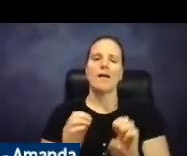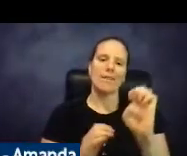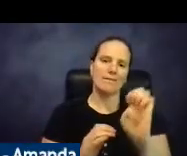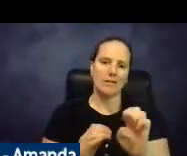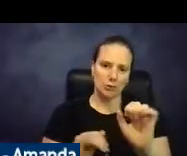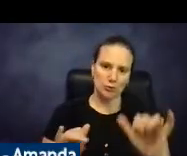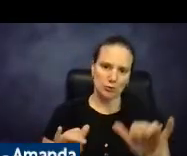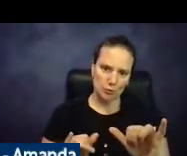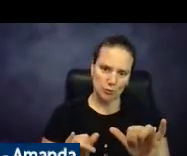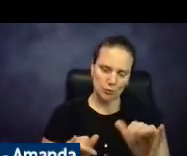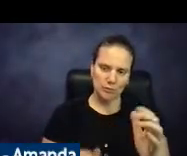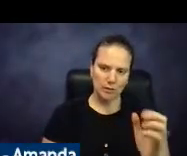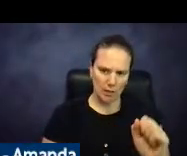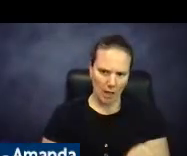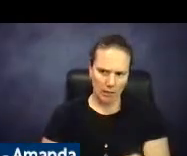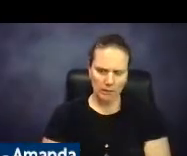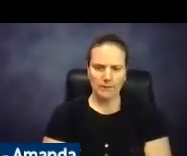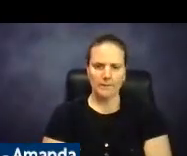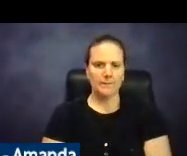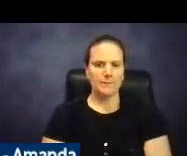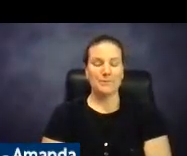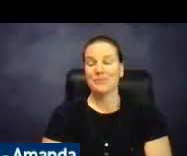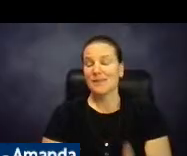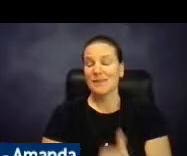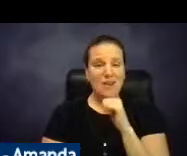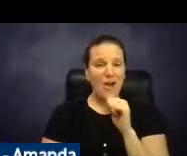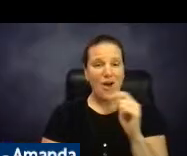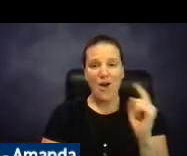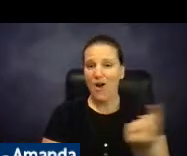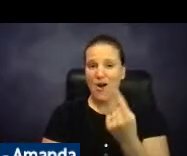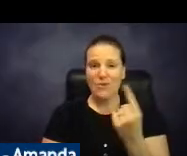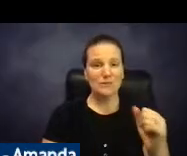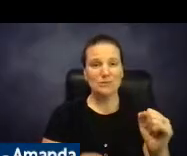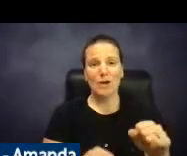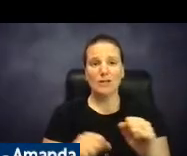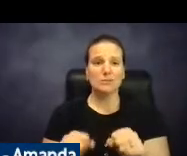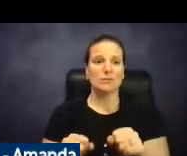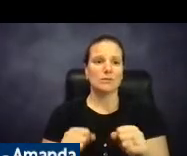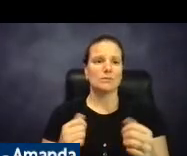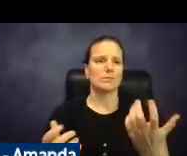elevator. It's not always possible to do that, and it might take additional